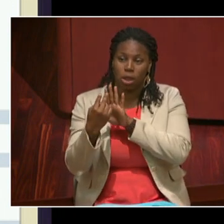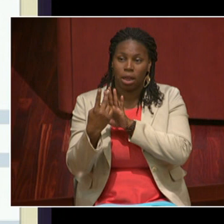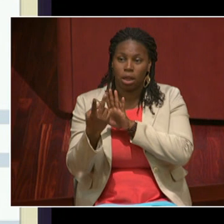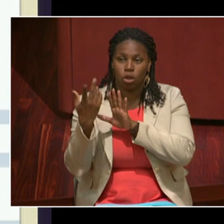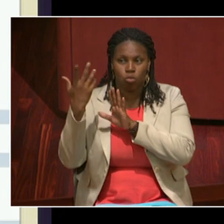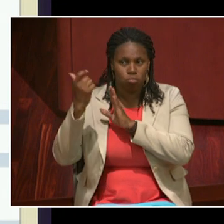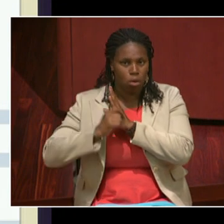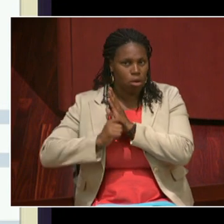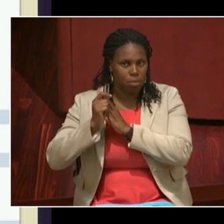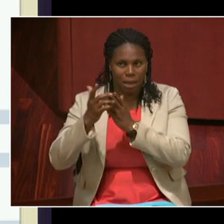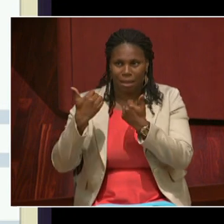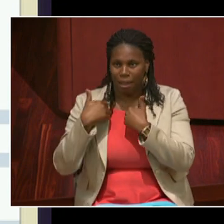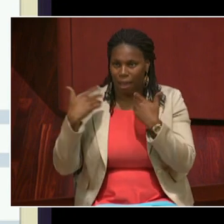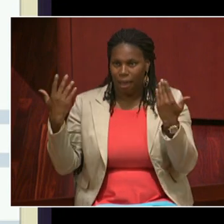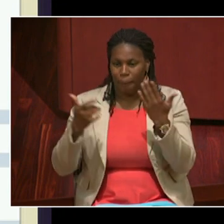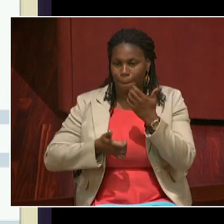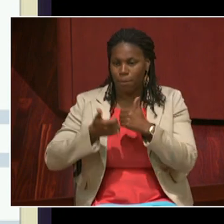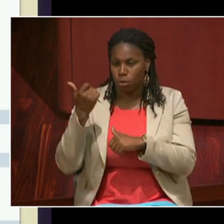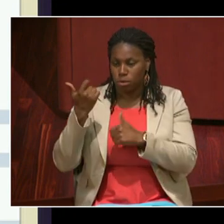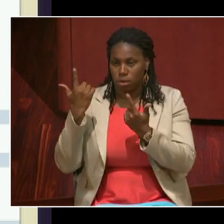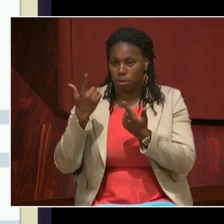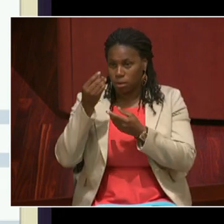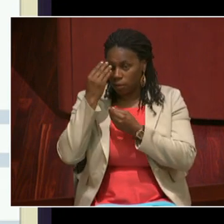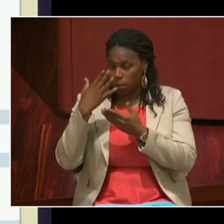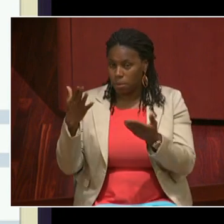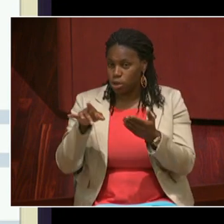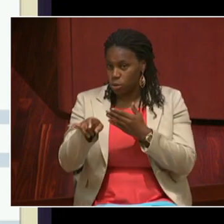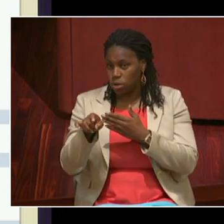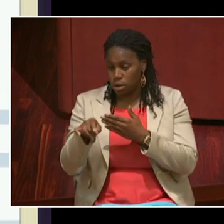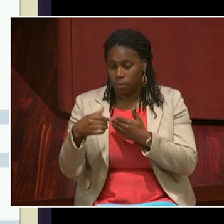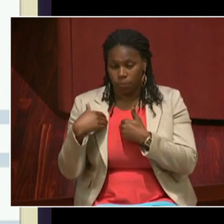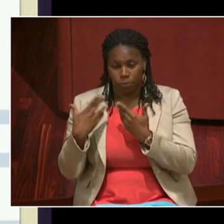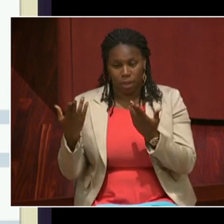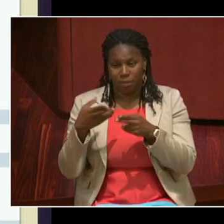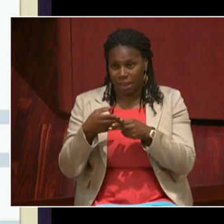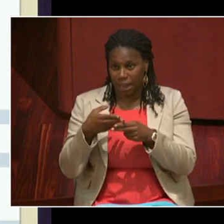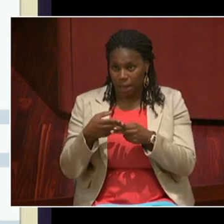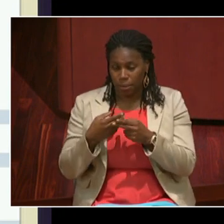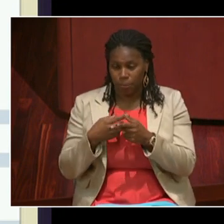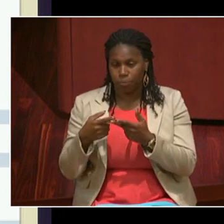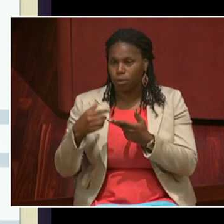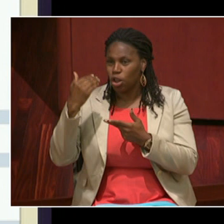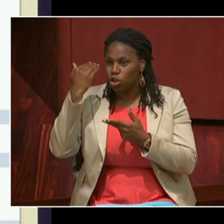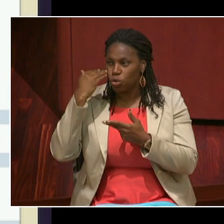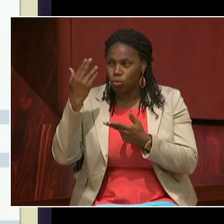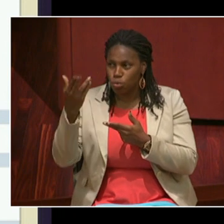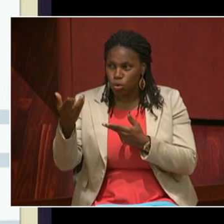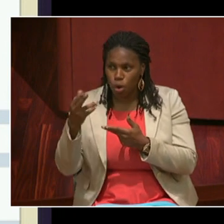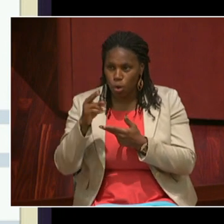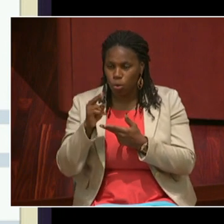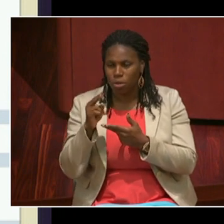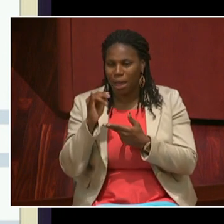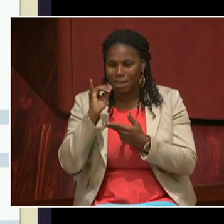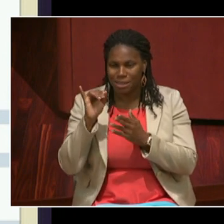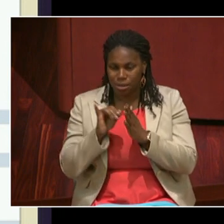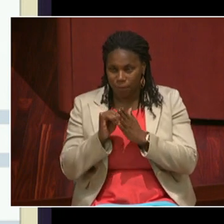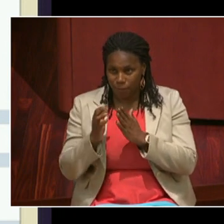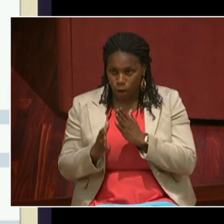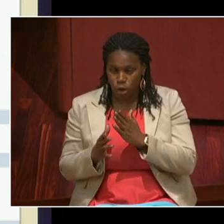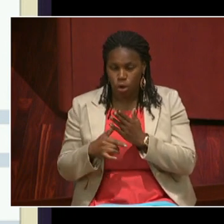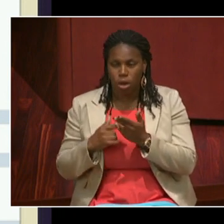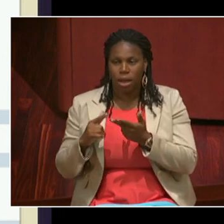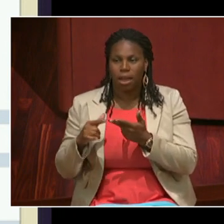already have most of the information that you need to place your request with me. You have the individual's name, you know that National Archives identifier, and the